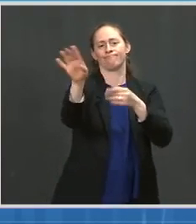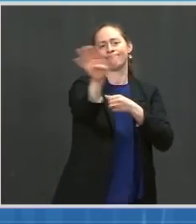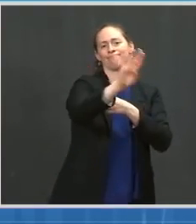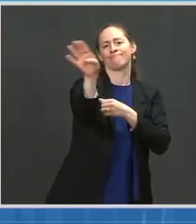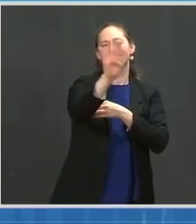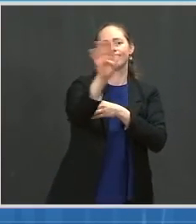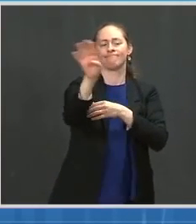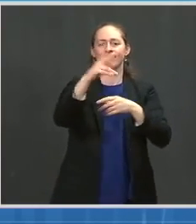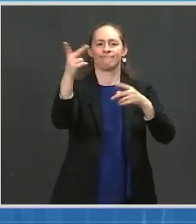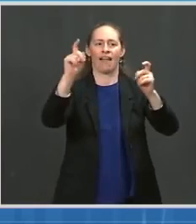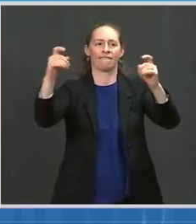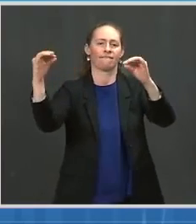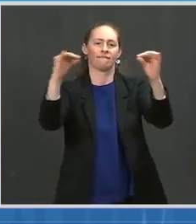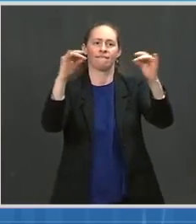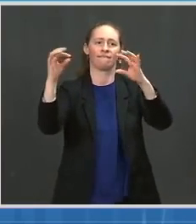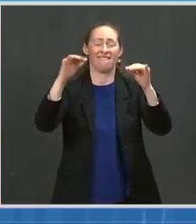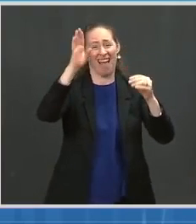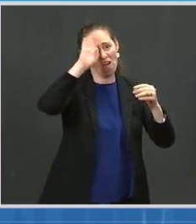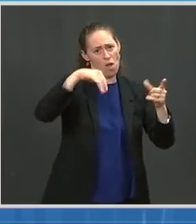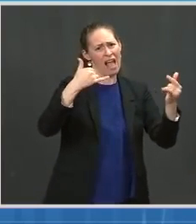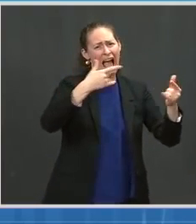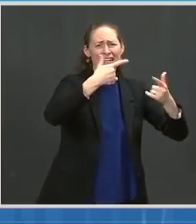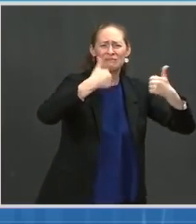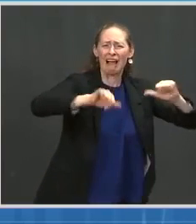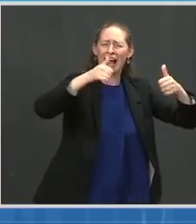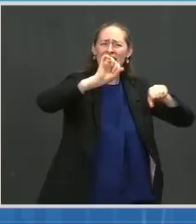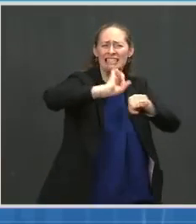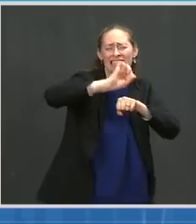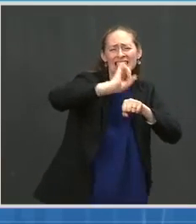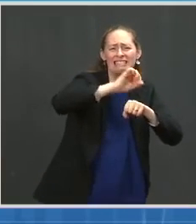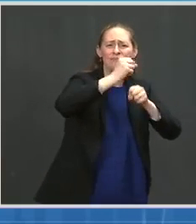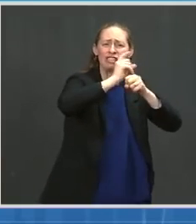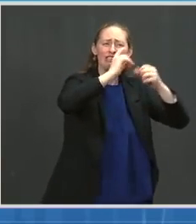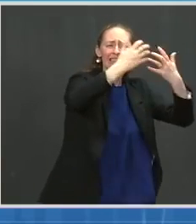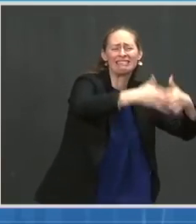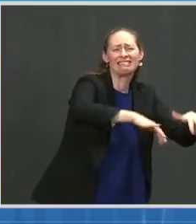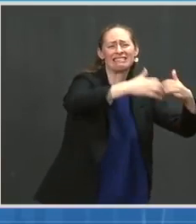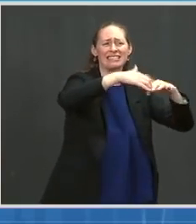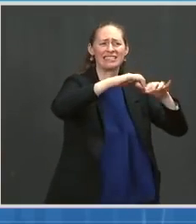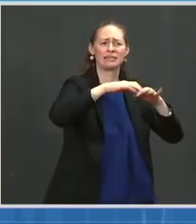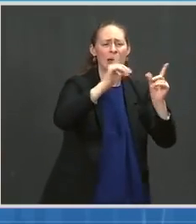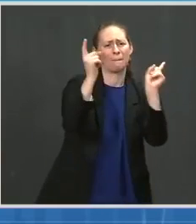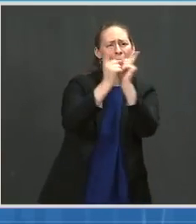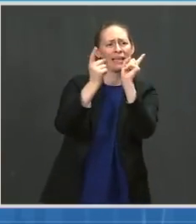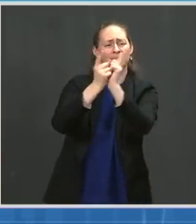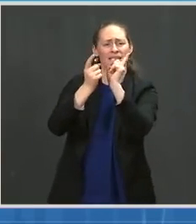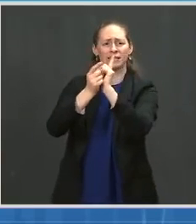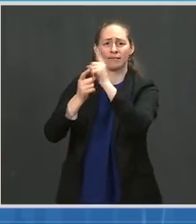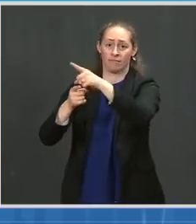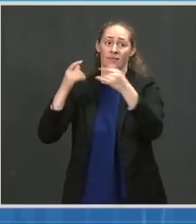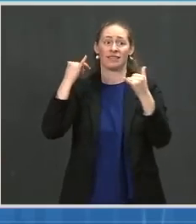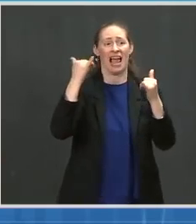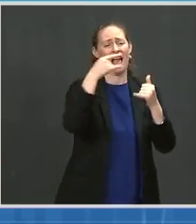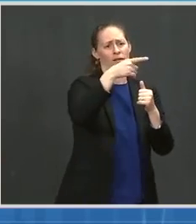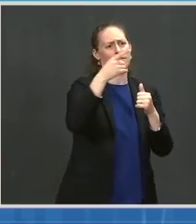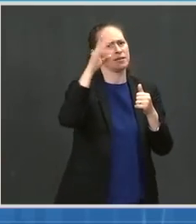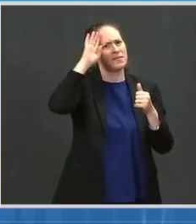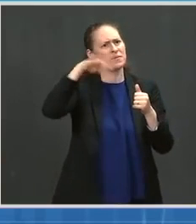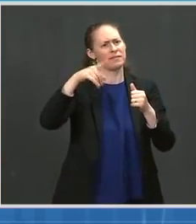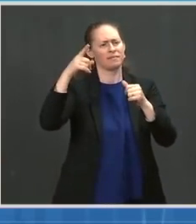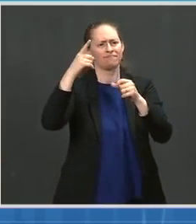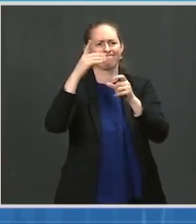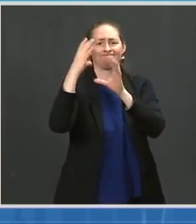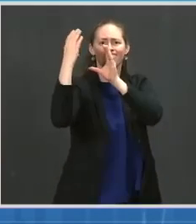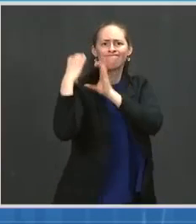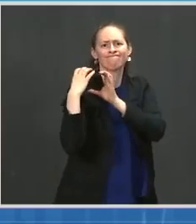everything they can. They've, as we've talked about, they now have complete responsibility for that whole facility. They have their best